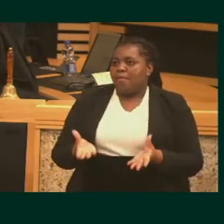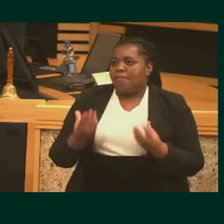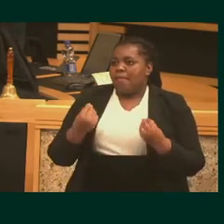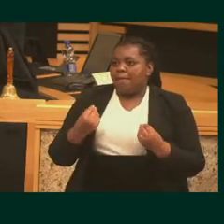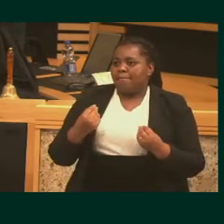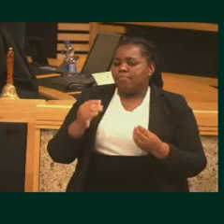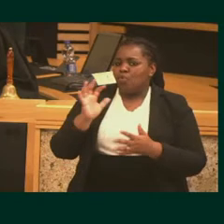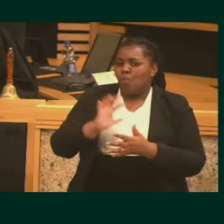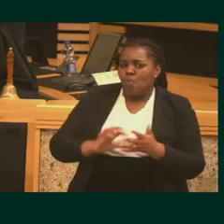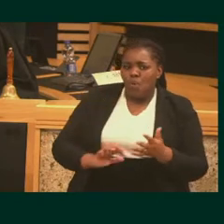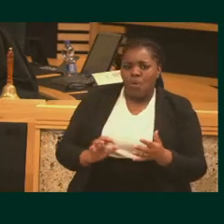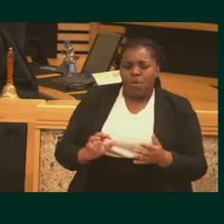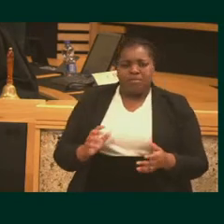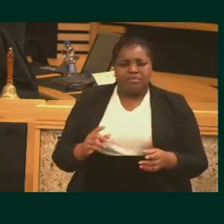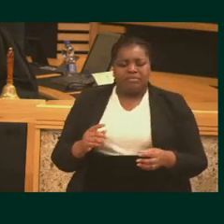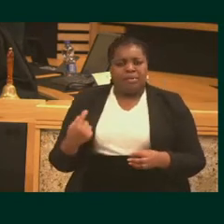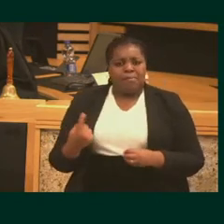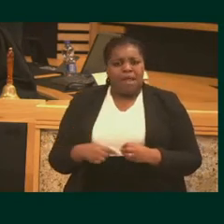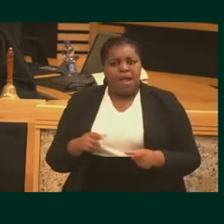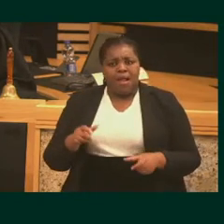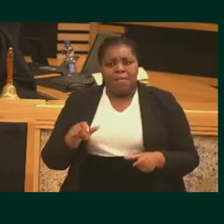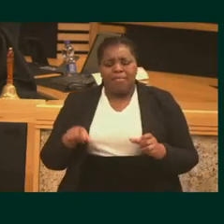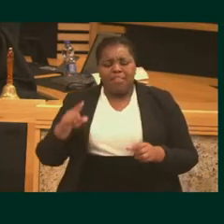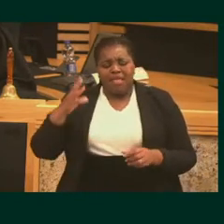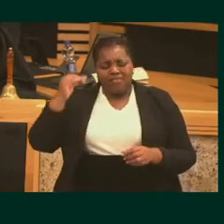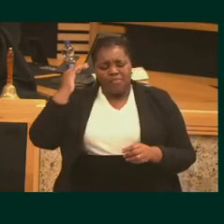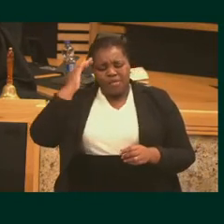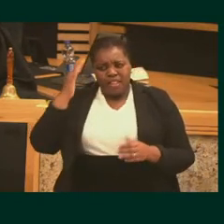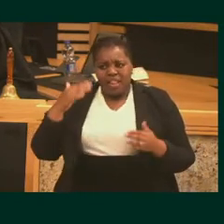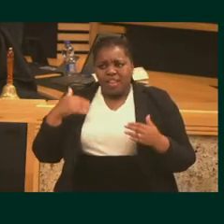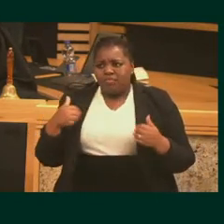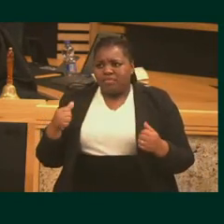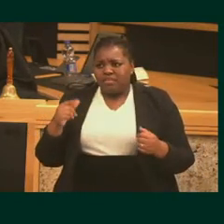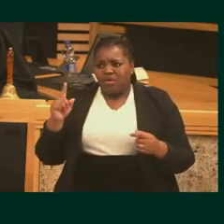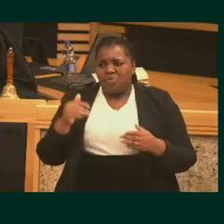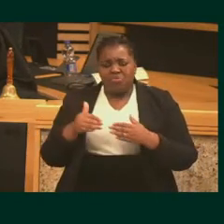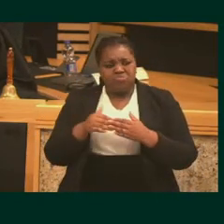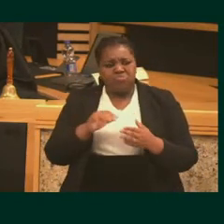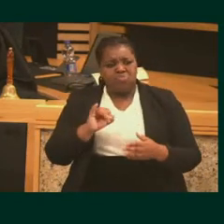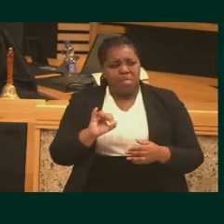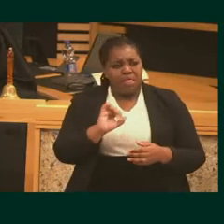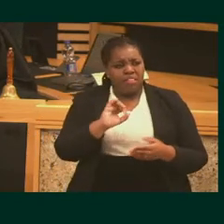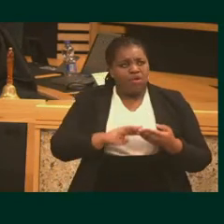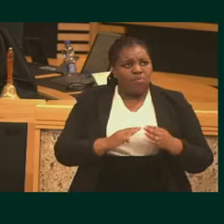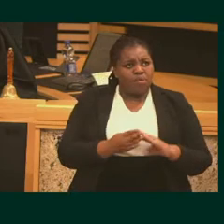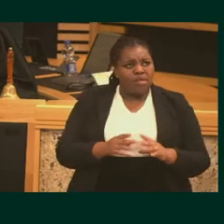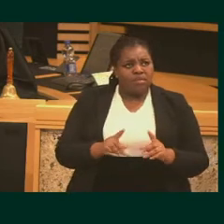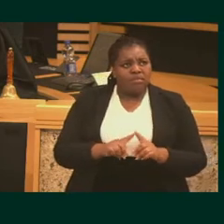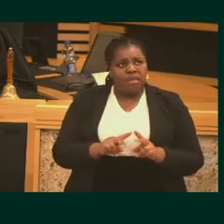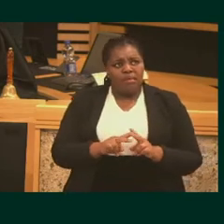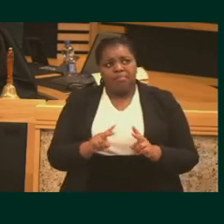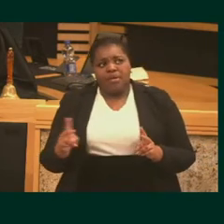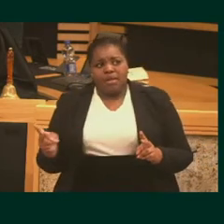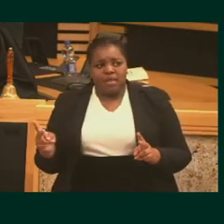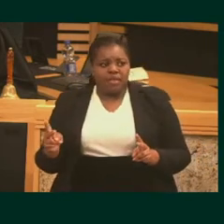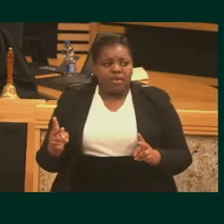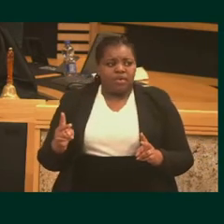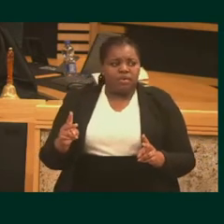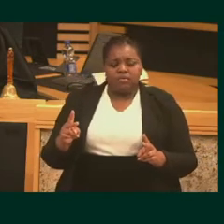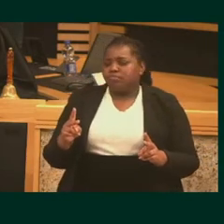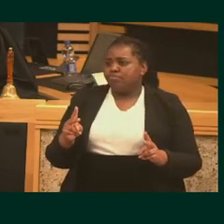stories about the way people with mental illness are treated in the community and and various psychiatric